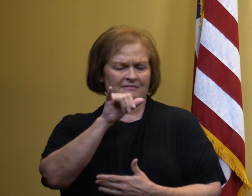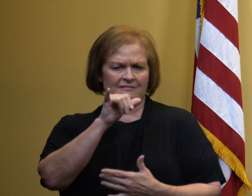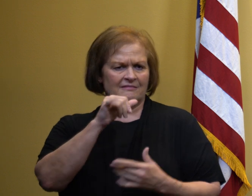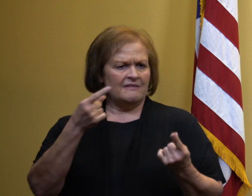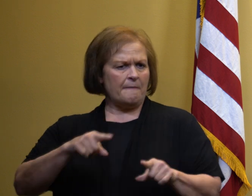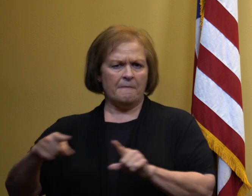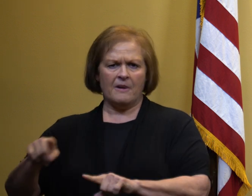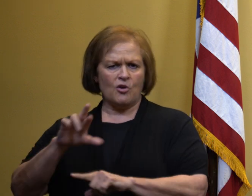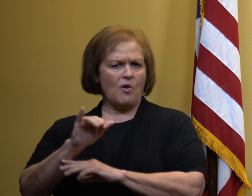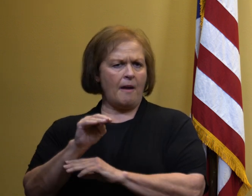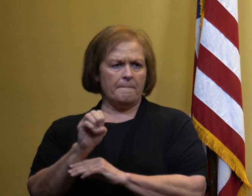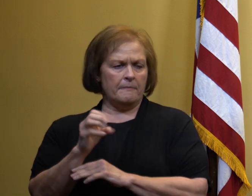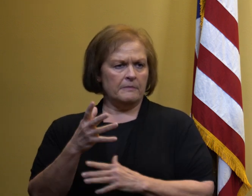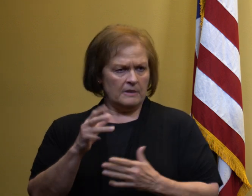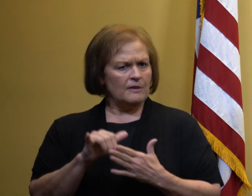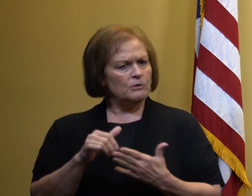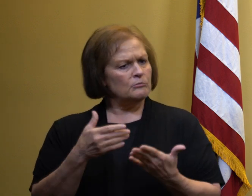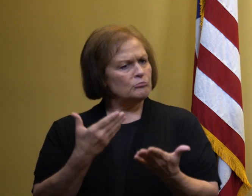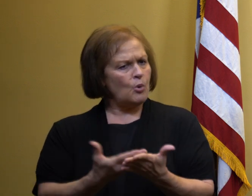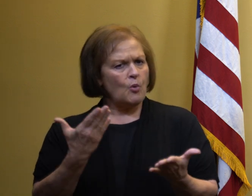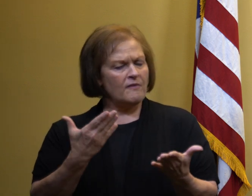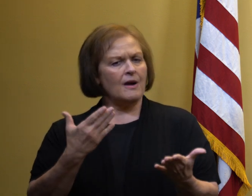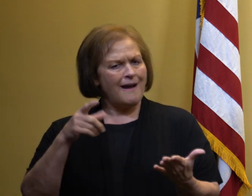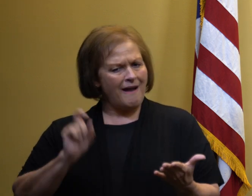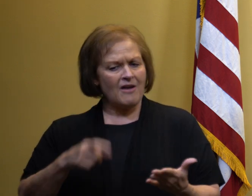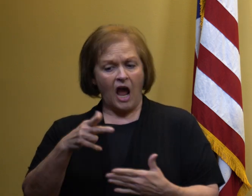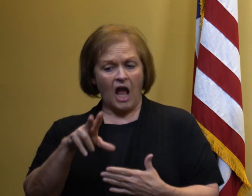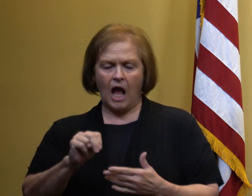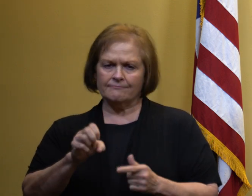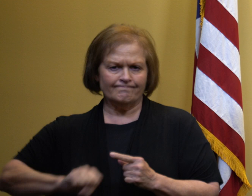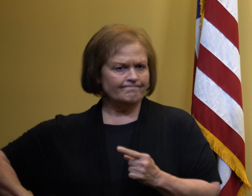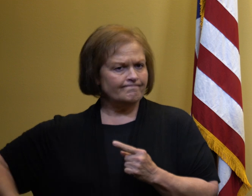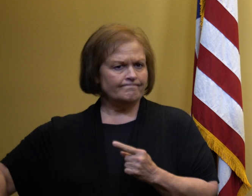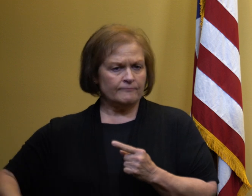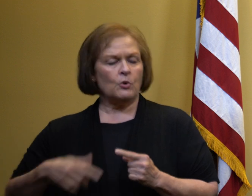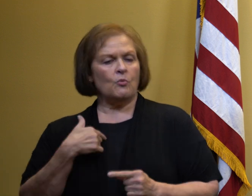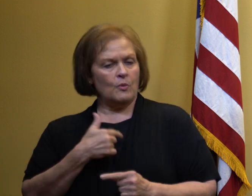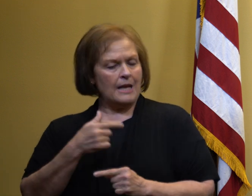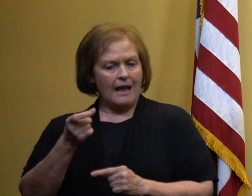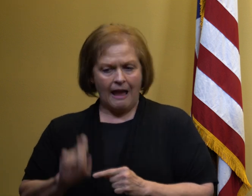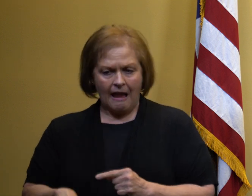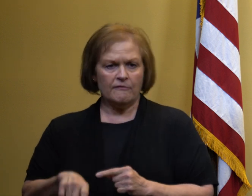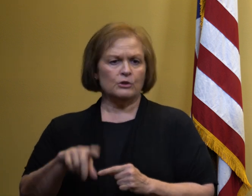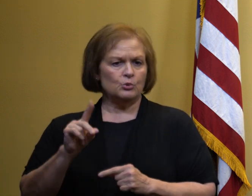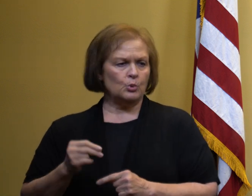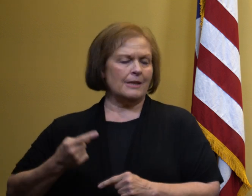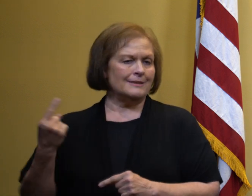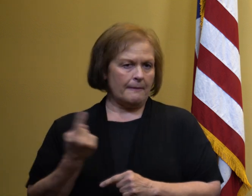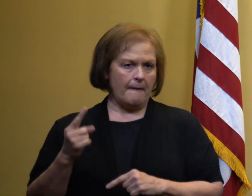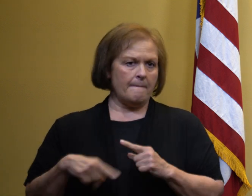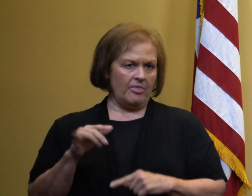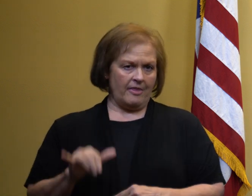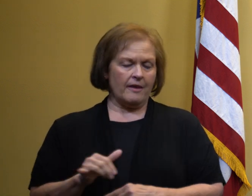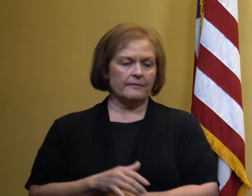community is again proof that we have to put these guns down, and we can collectively do something about